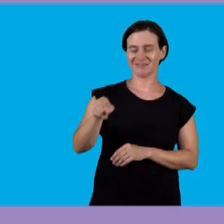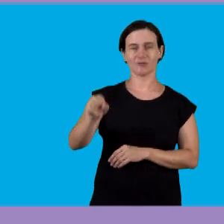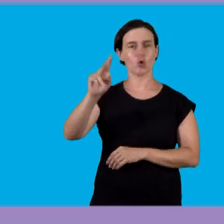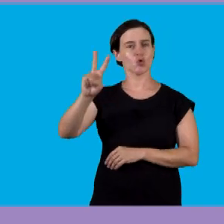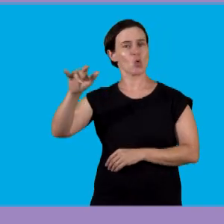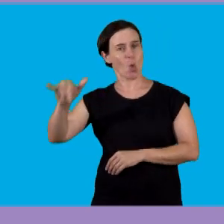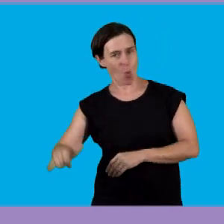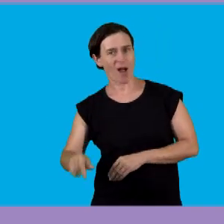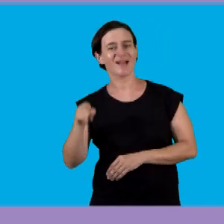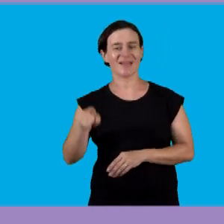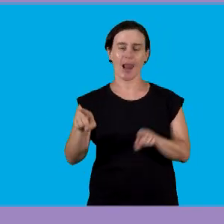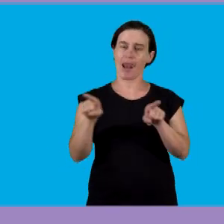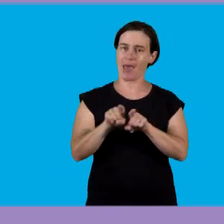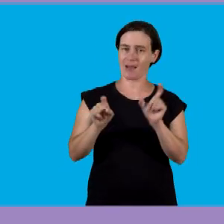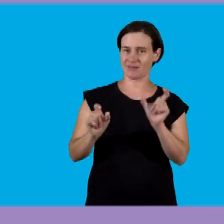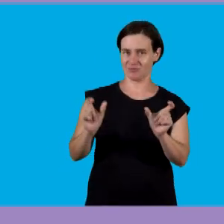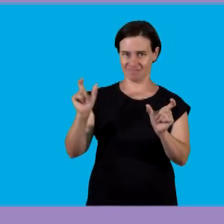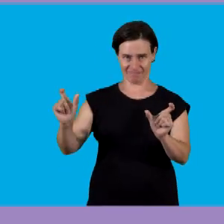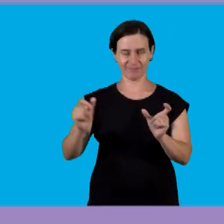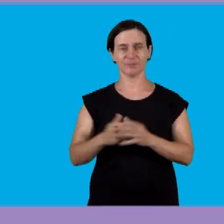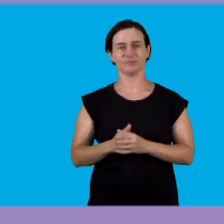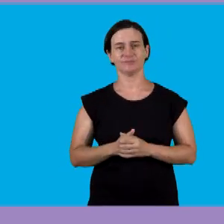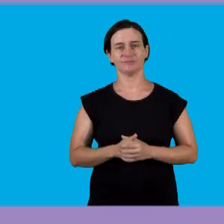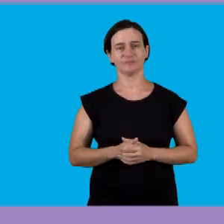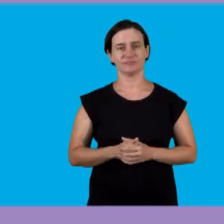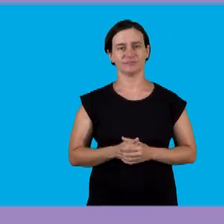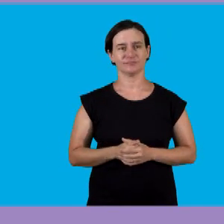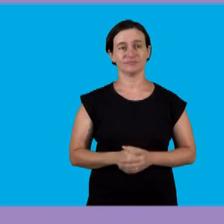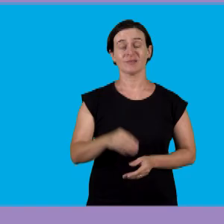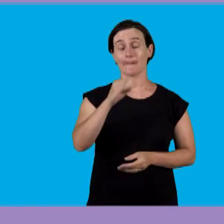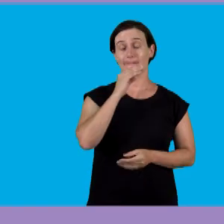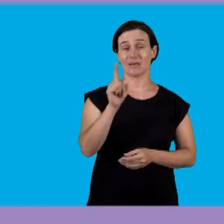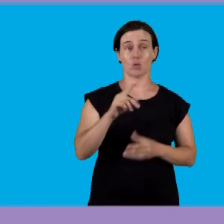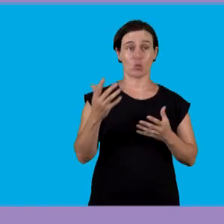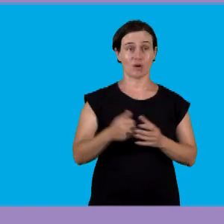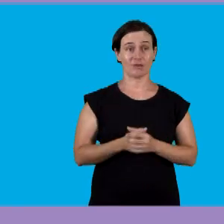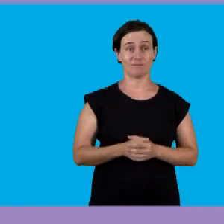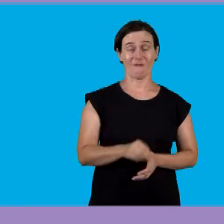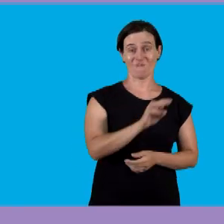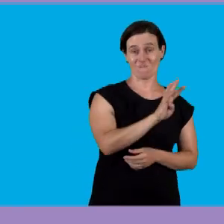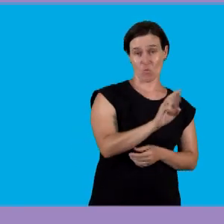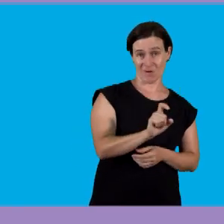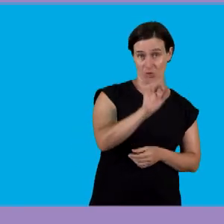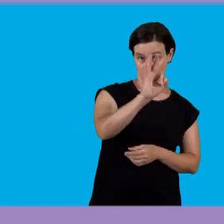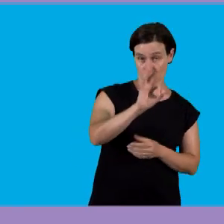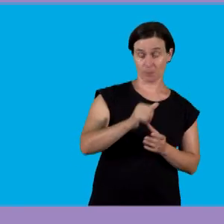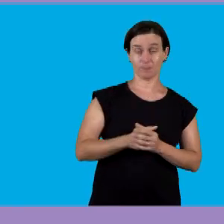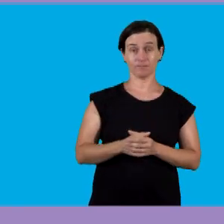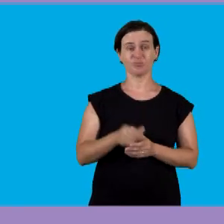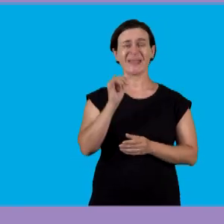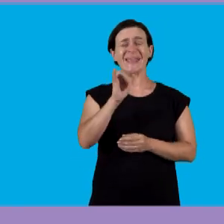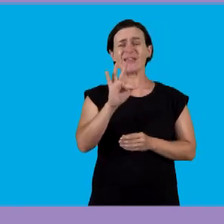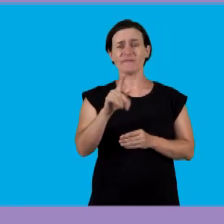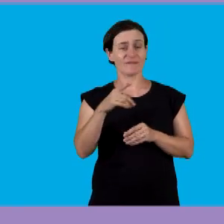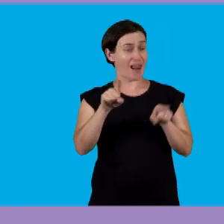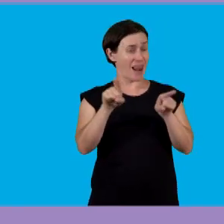5y and the 2y, they are like terms. So we do have the 5x cubed. Anything that's not a like term, we